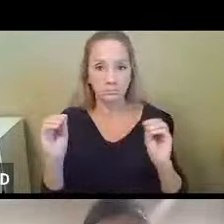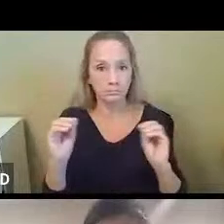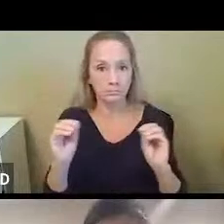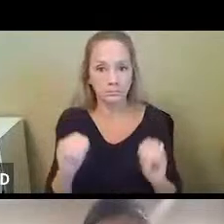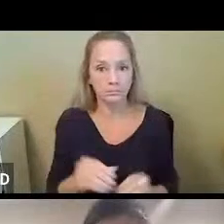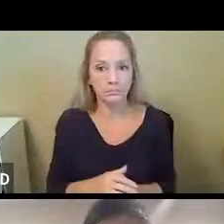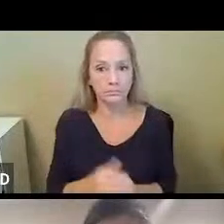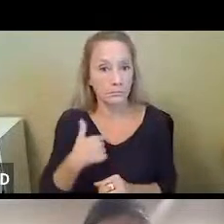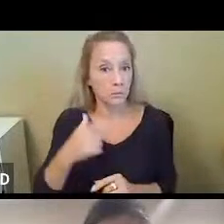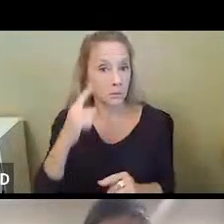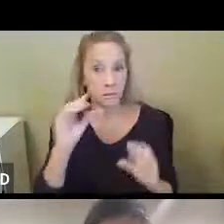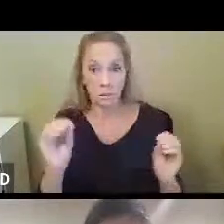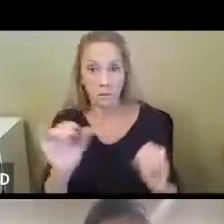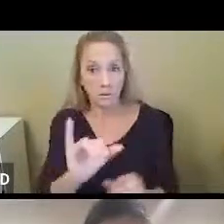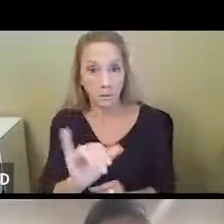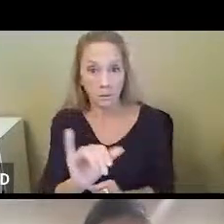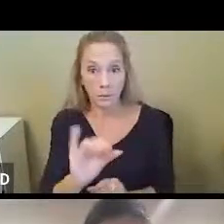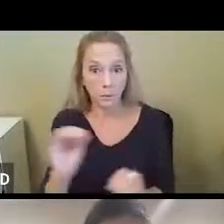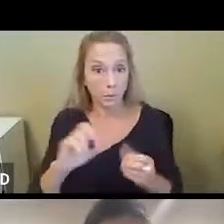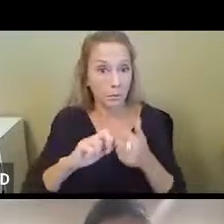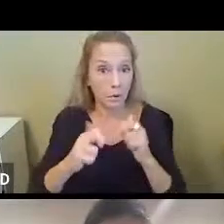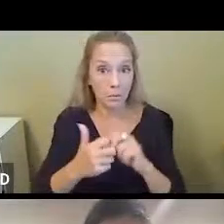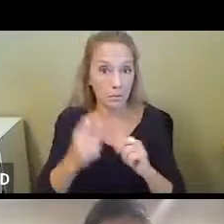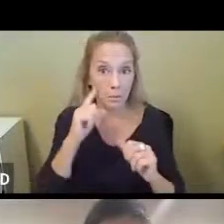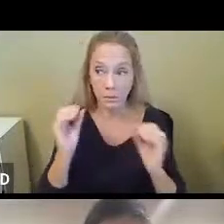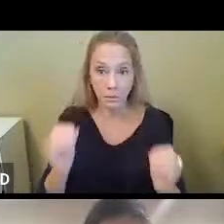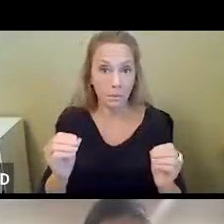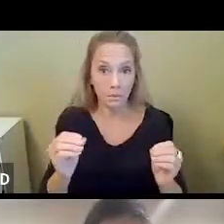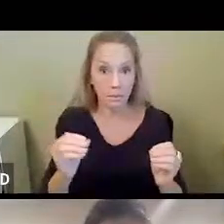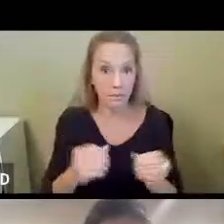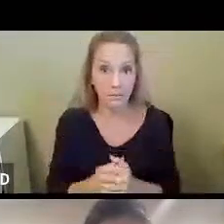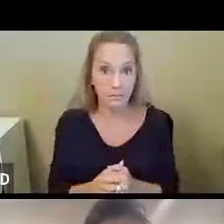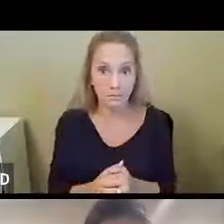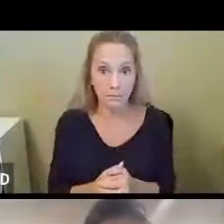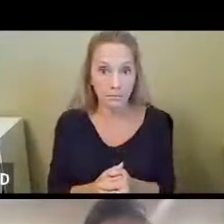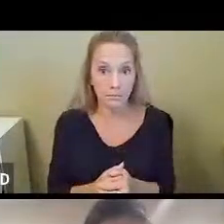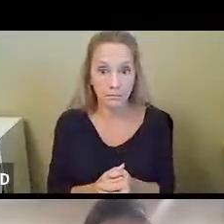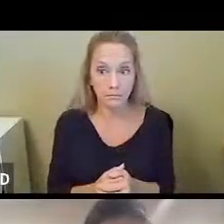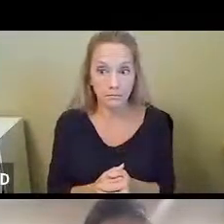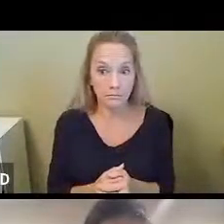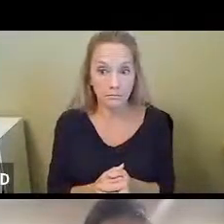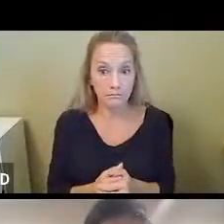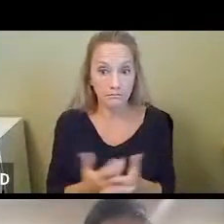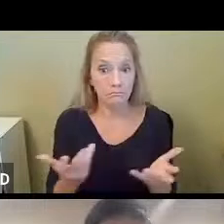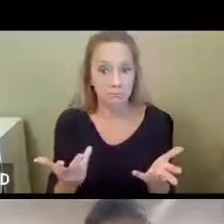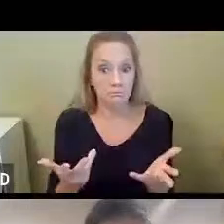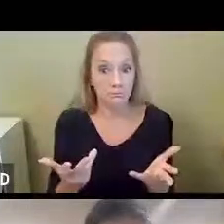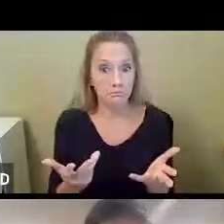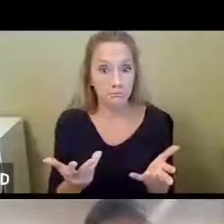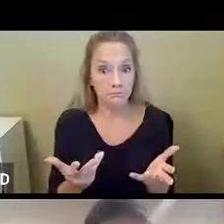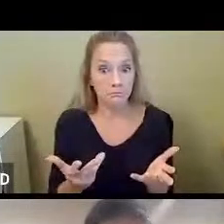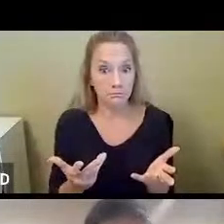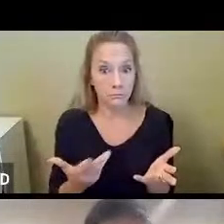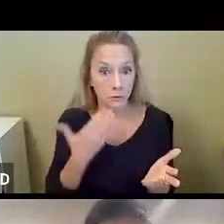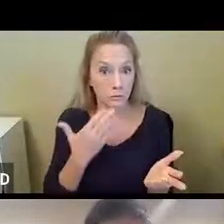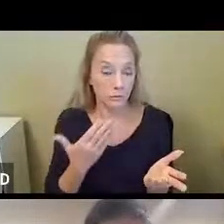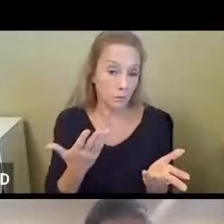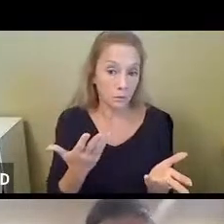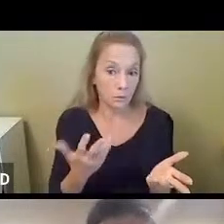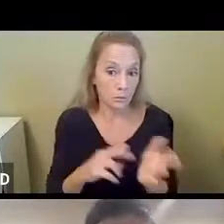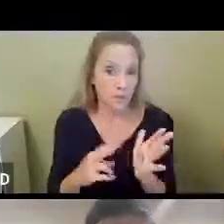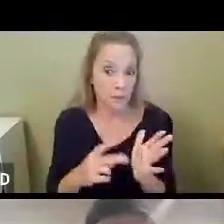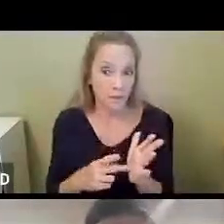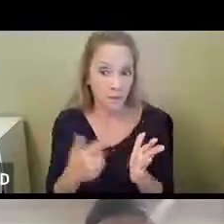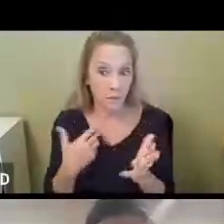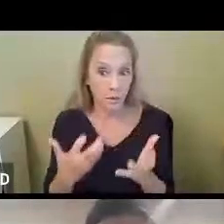I haven't heard of anything or any problem actually. So that's, again, this is one of those things. Do we want to go our